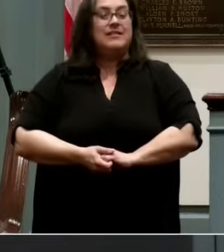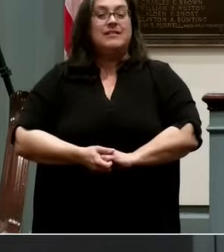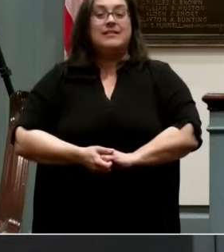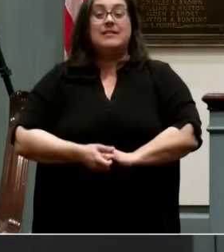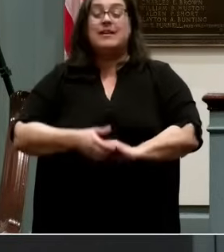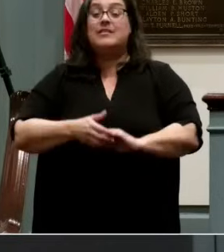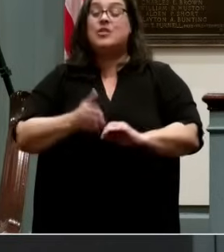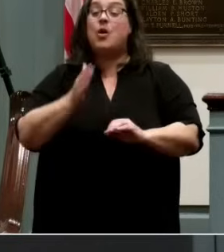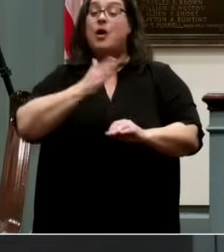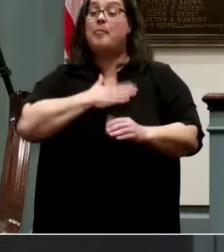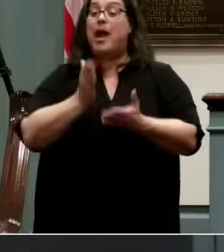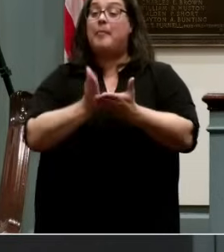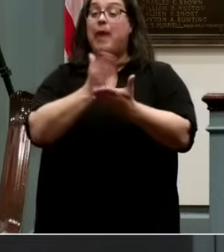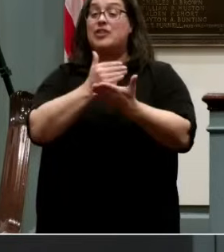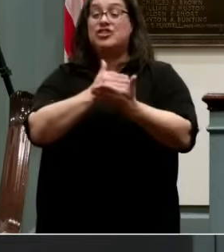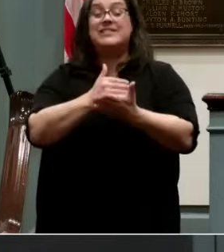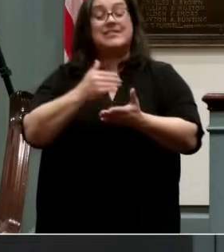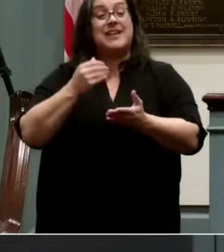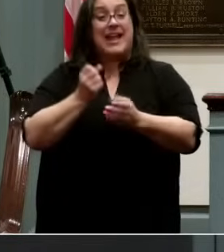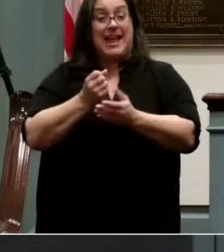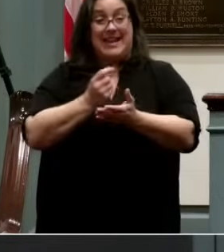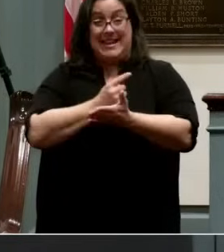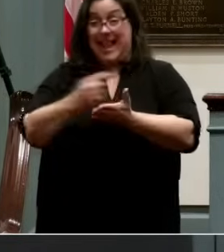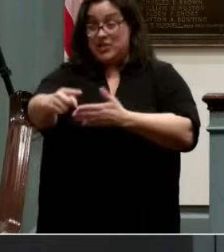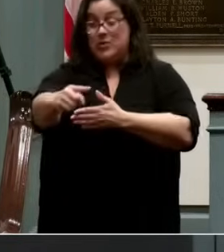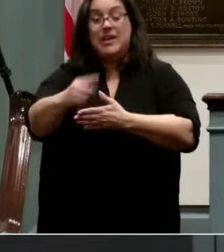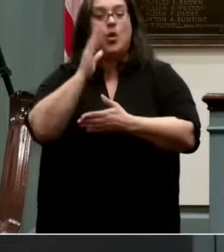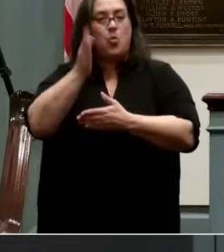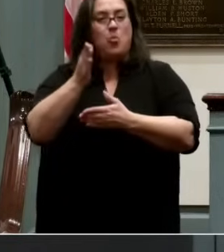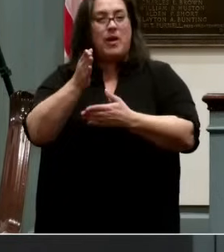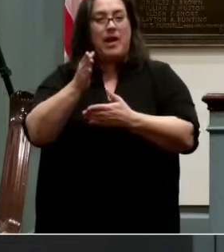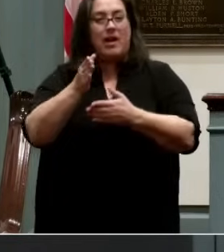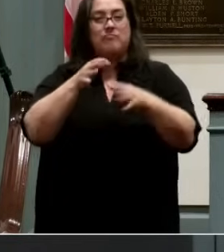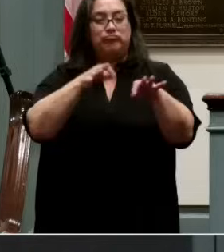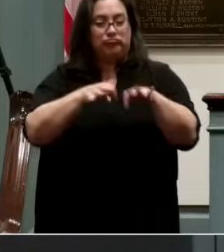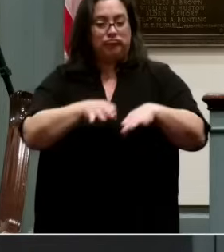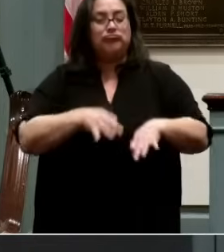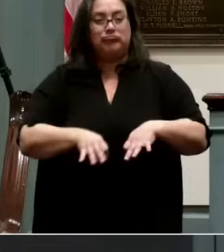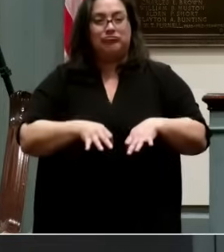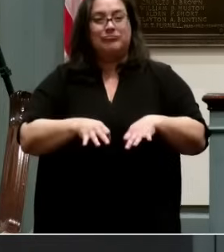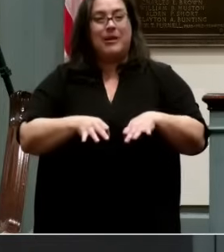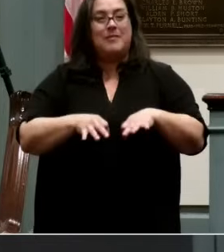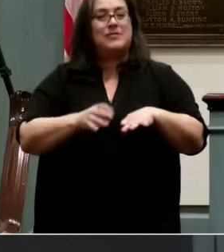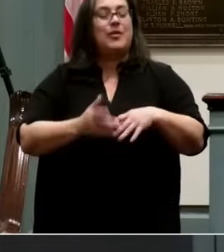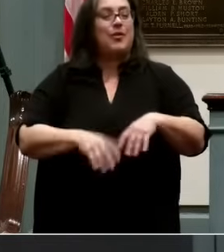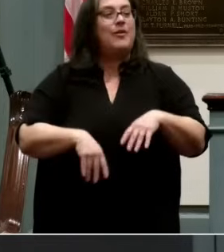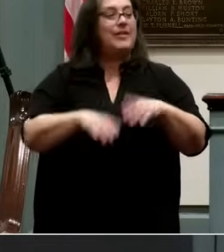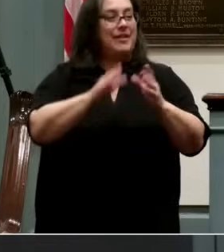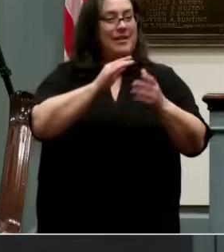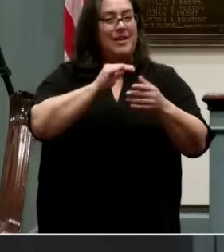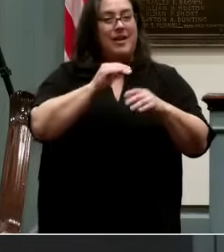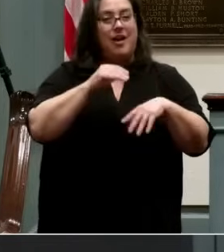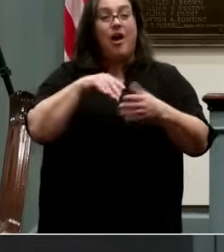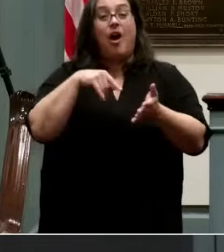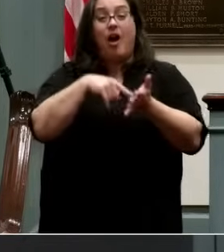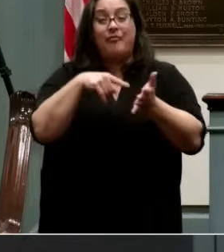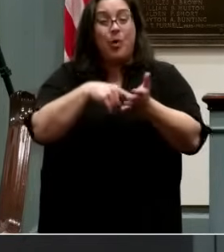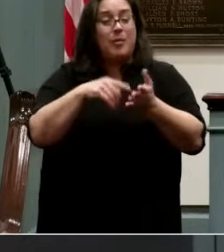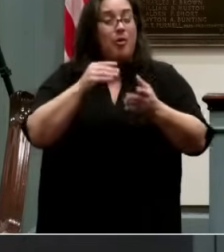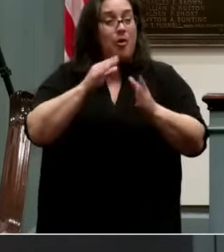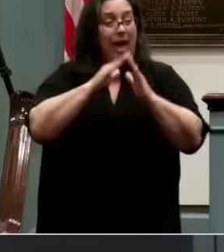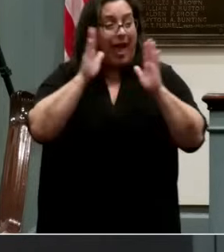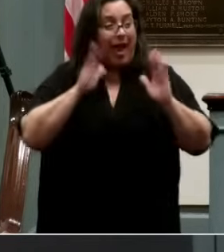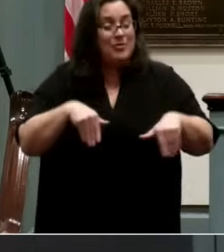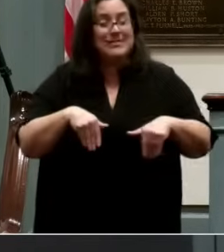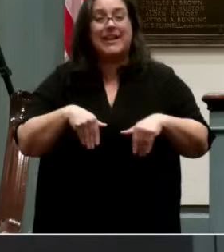My budget next week will build on these investments, these federal funds in affordable housing and community development. And I look forward to